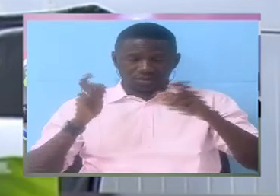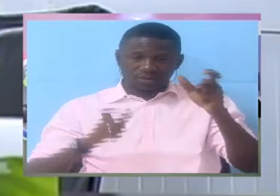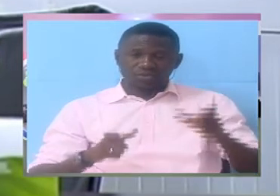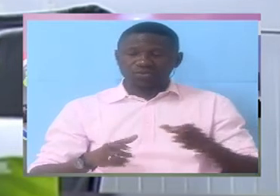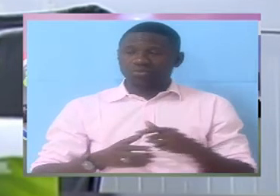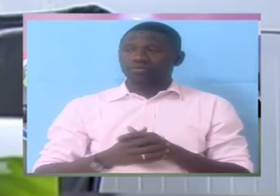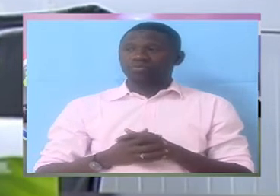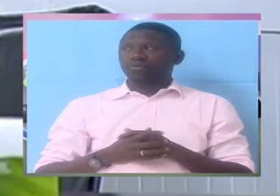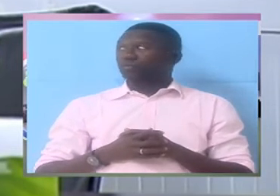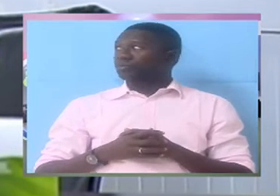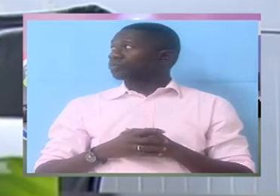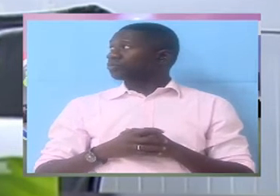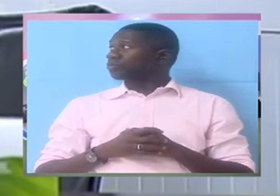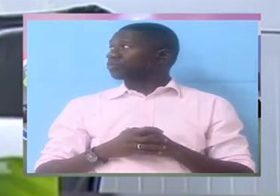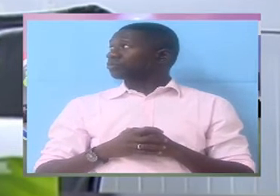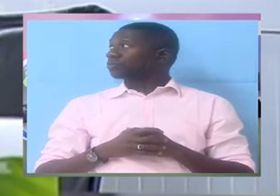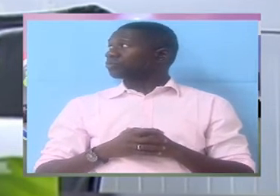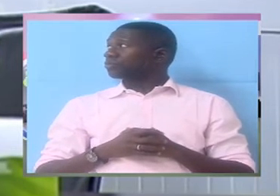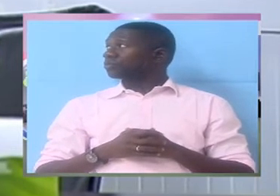Yes, Council.